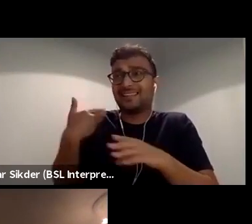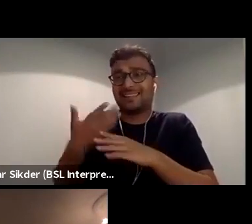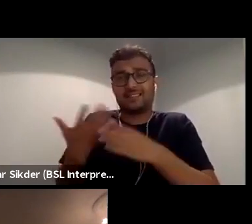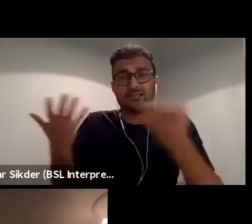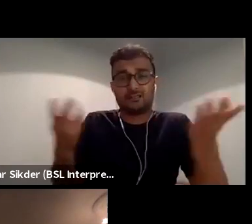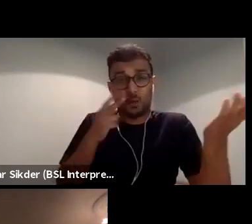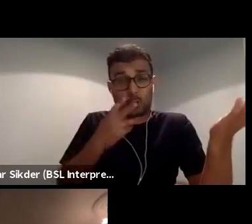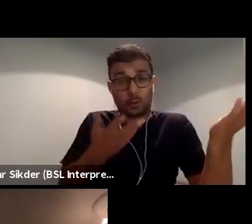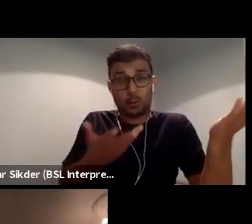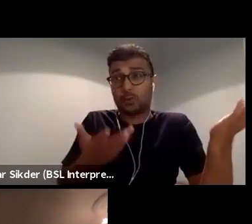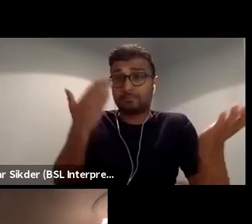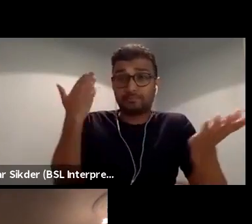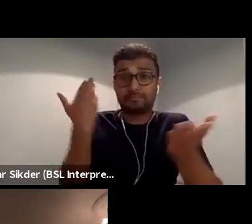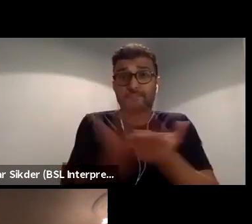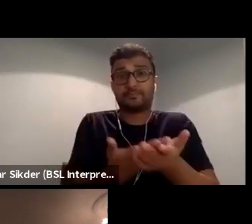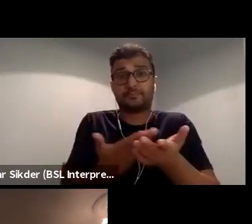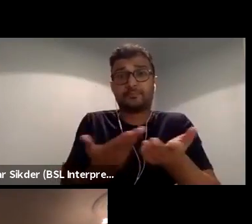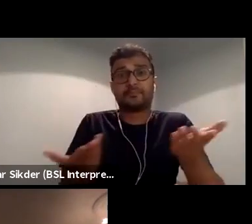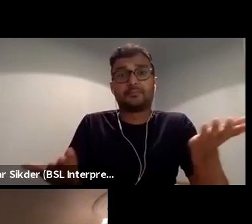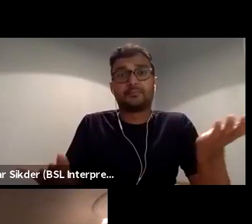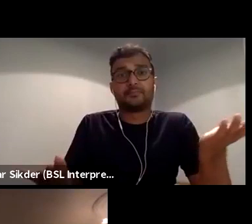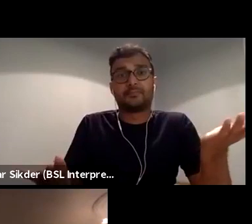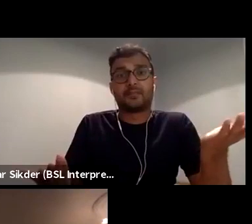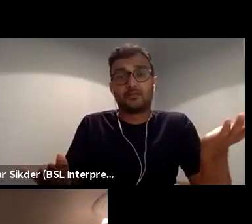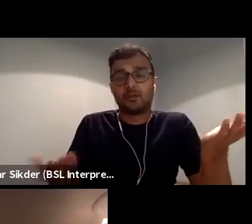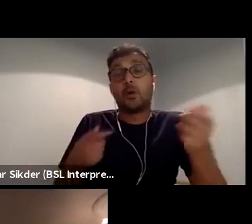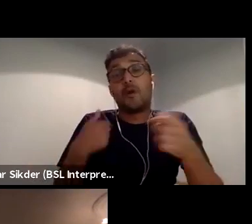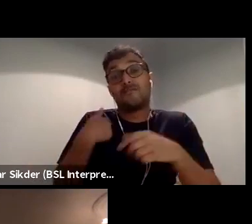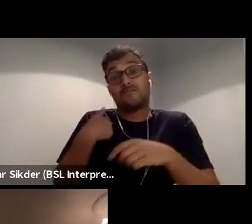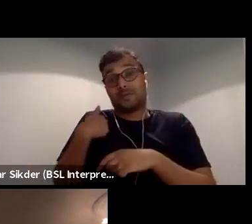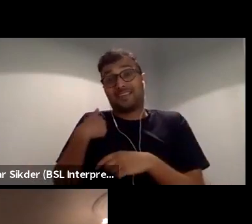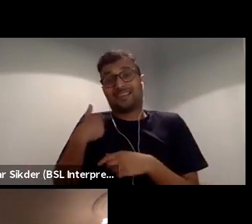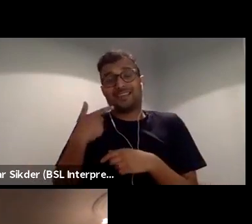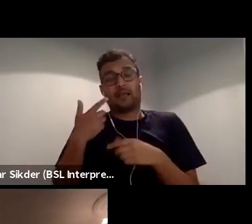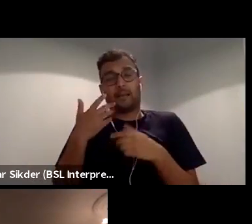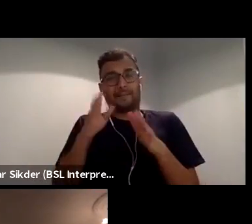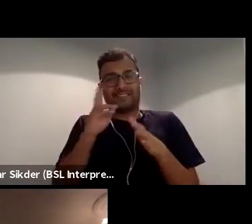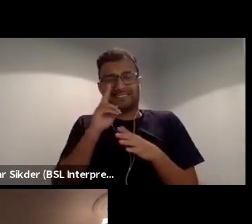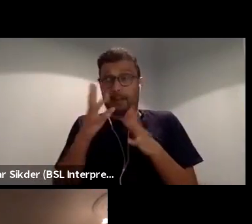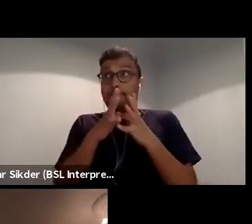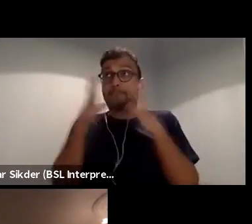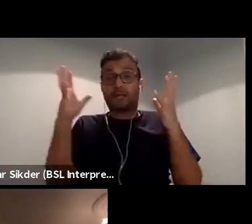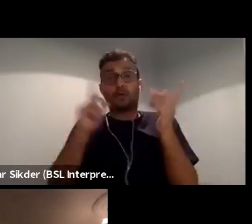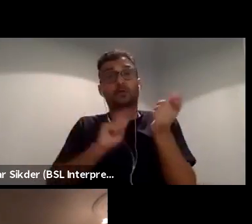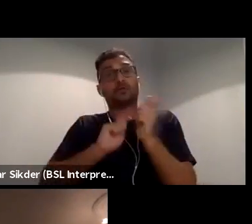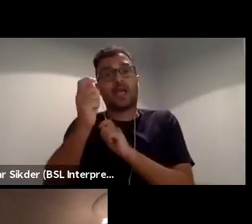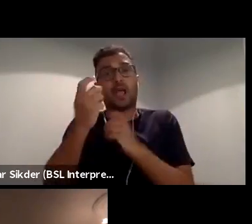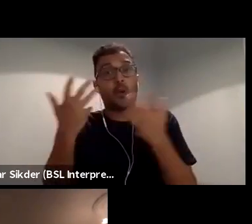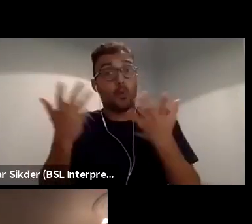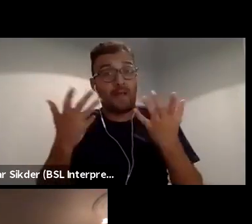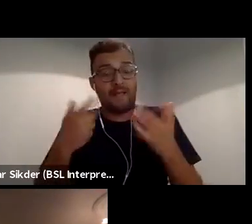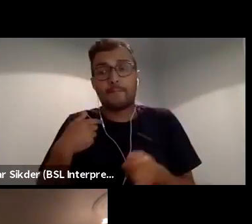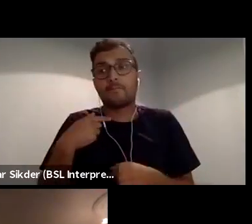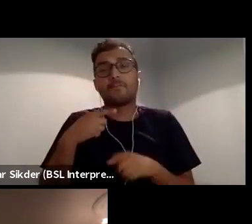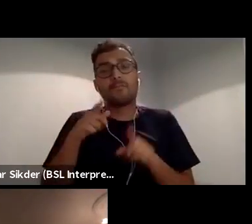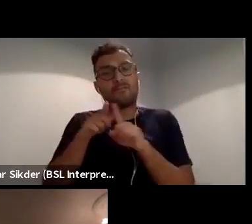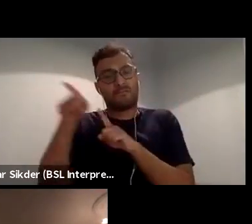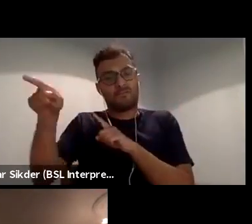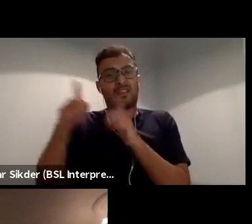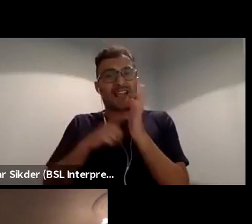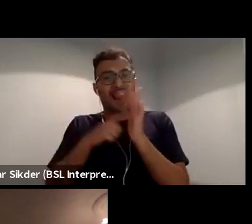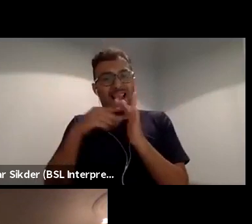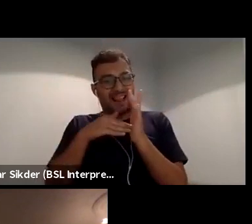point where I saw real change, I think, was, and Rohit's mentioned, and also Lizzie referred to issues with